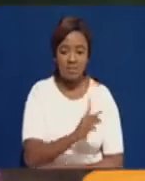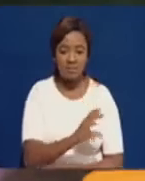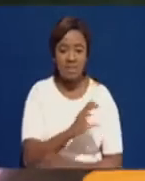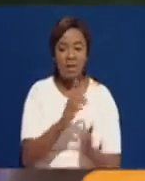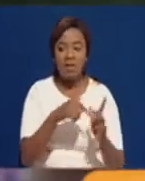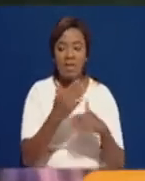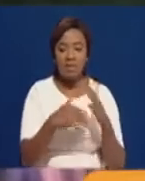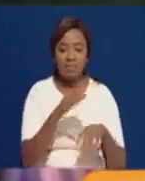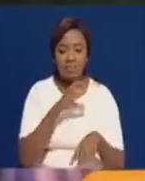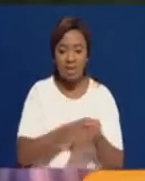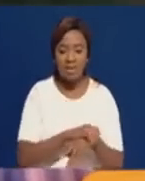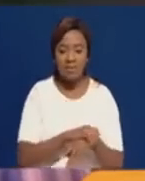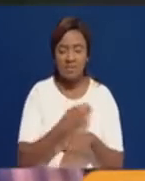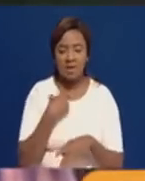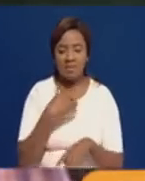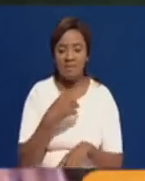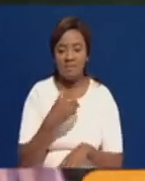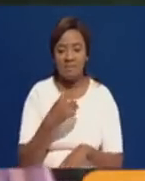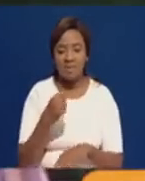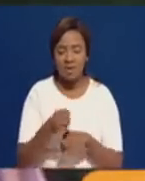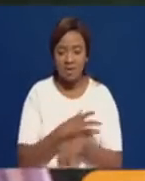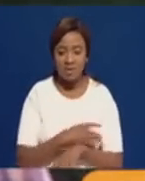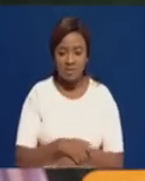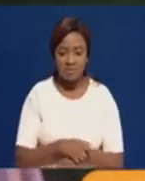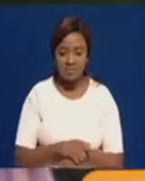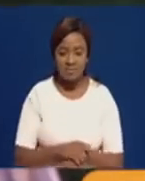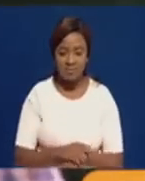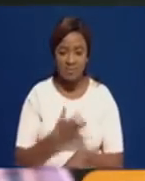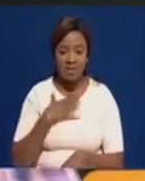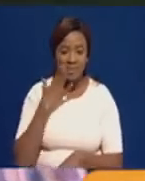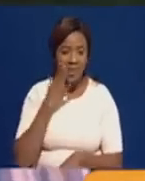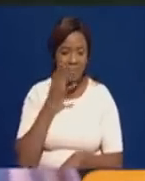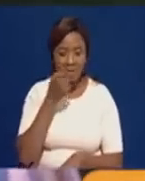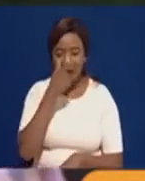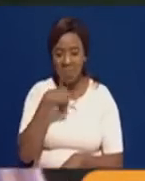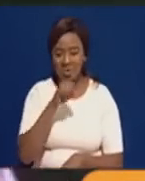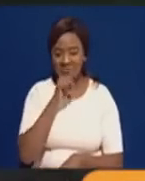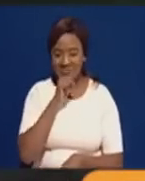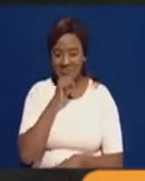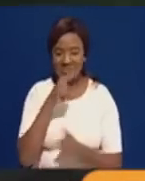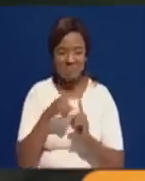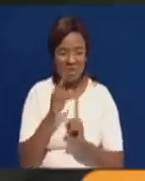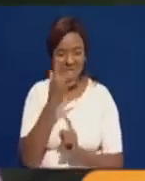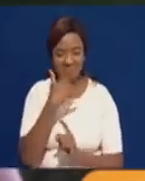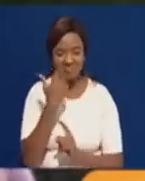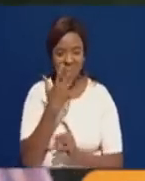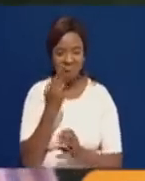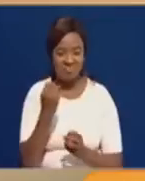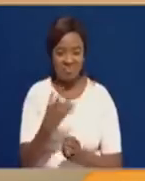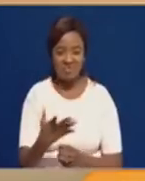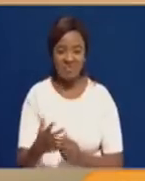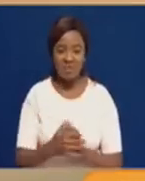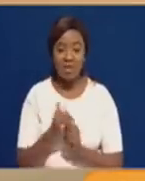My mother is 50, but she looks so fit. Kasavuli is survived by her son,